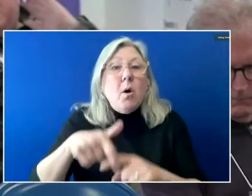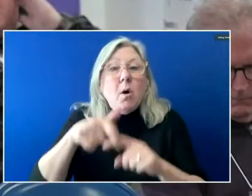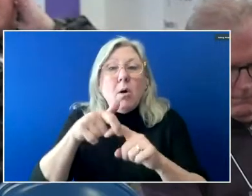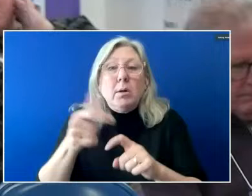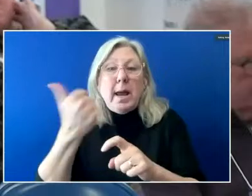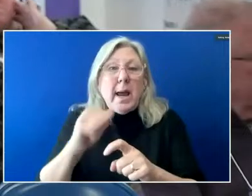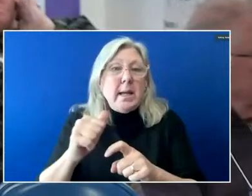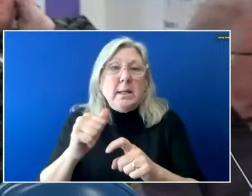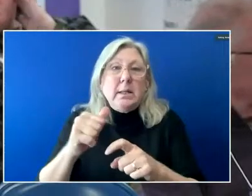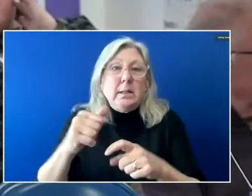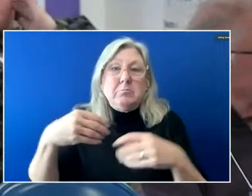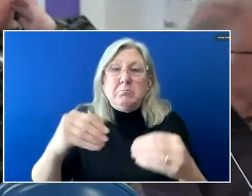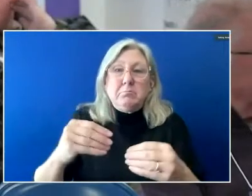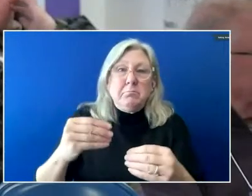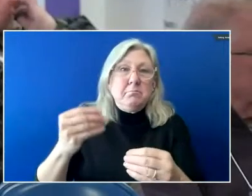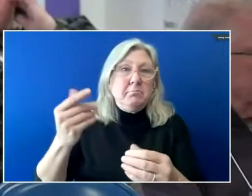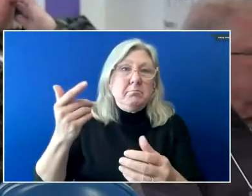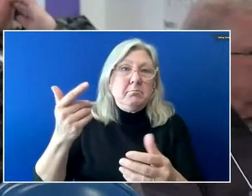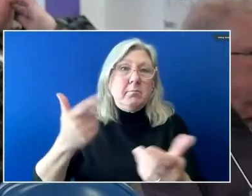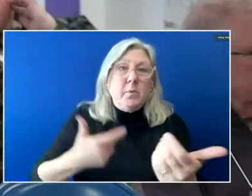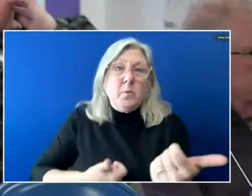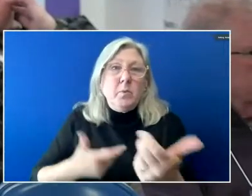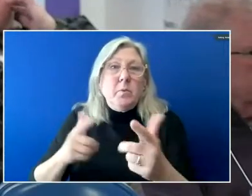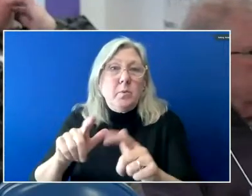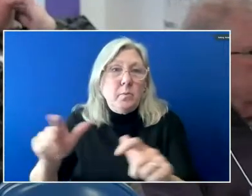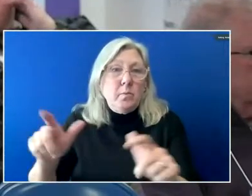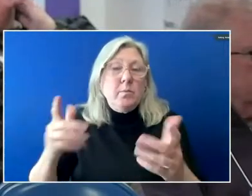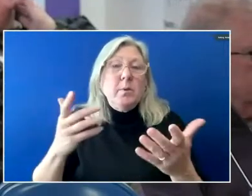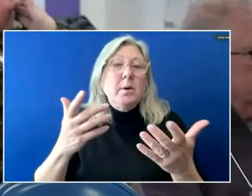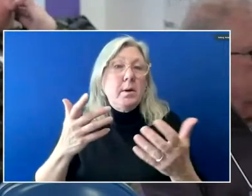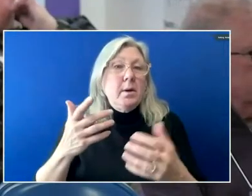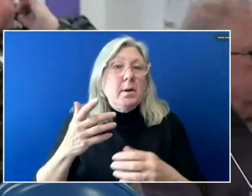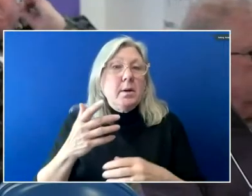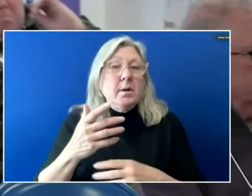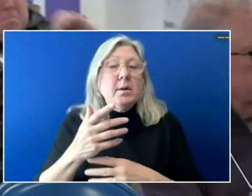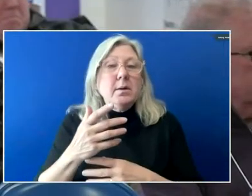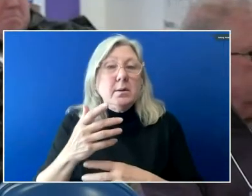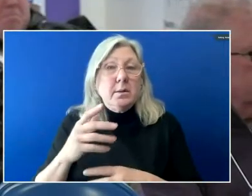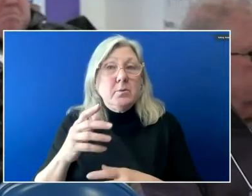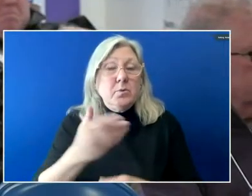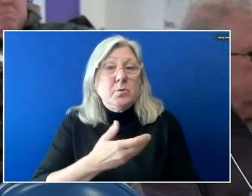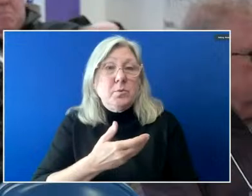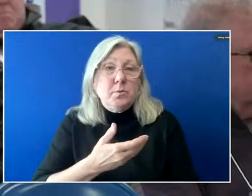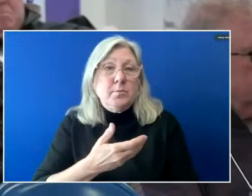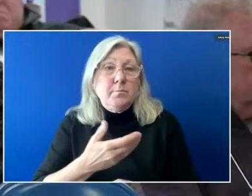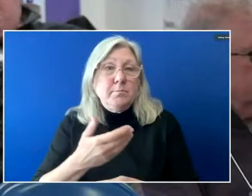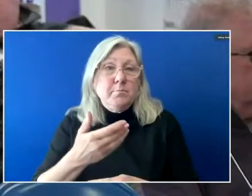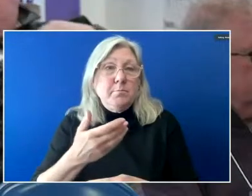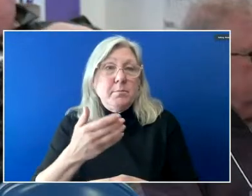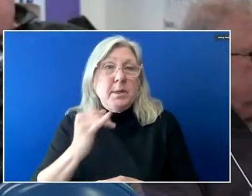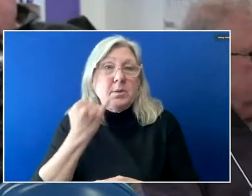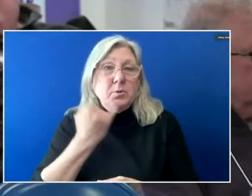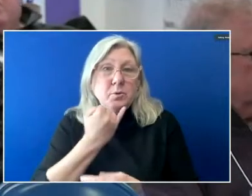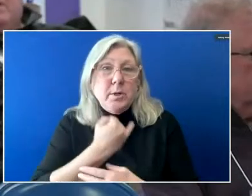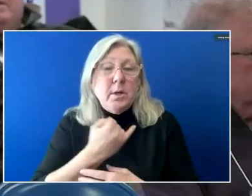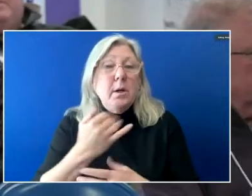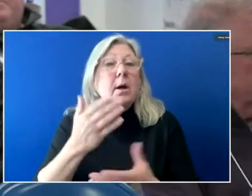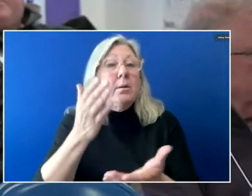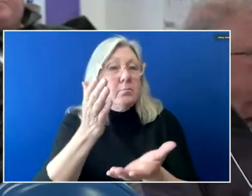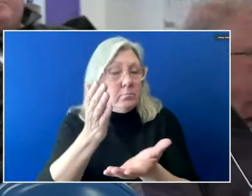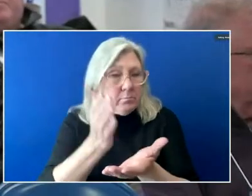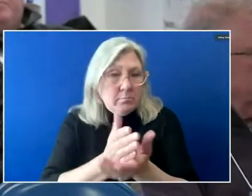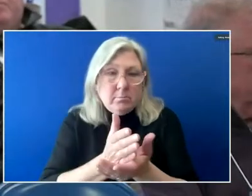quote and 13 Vermont town meetings have passed resolutions calling for a ceasefire and whereas both